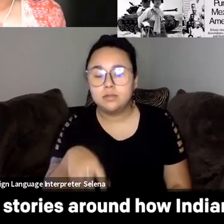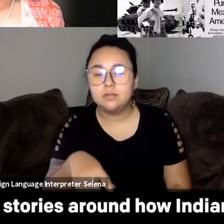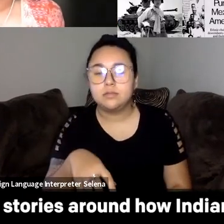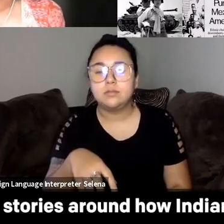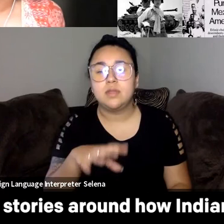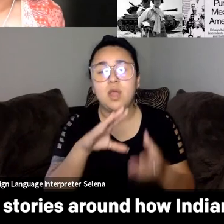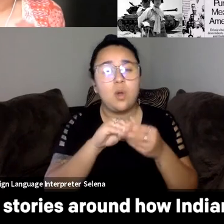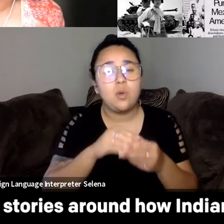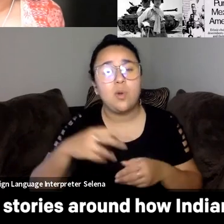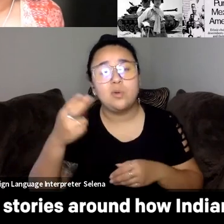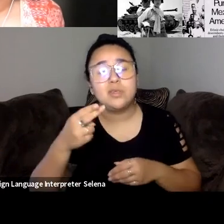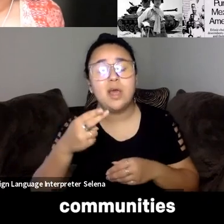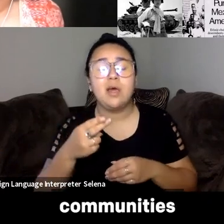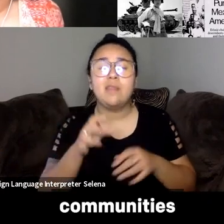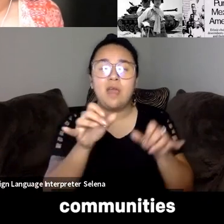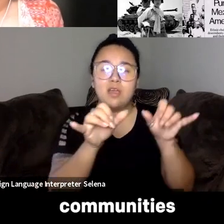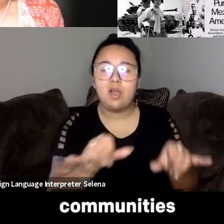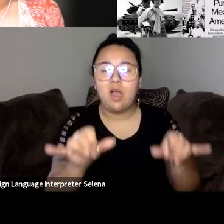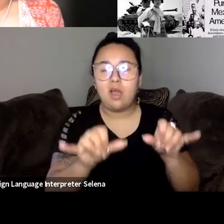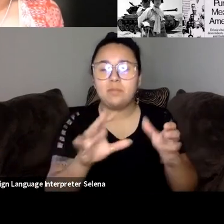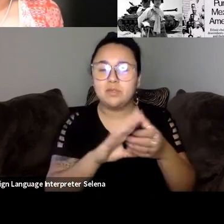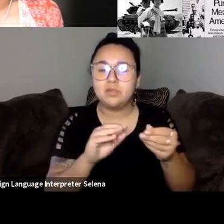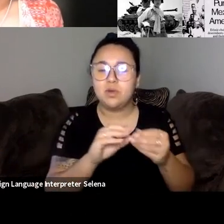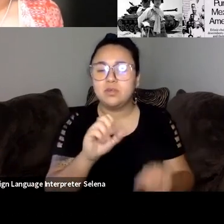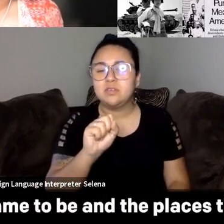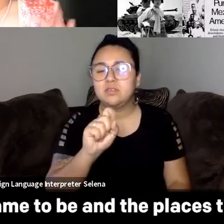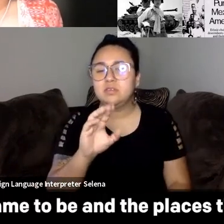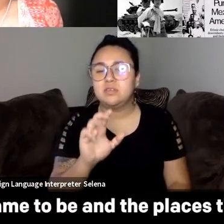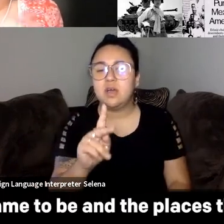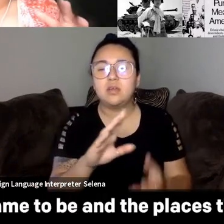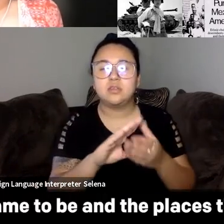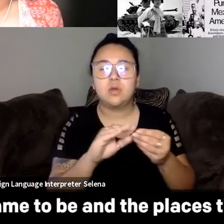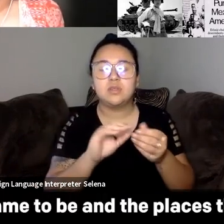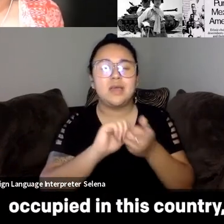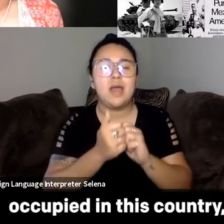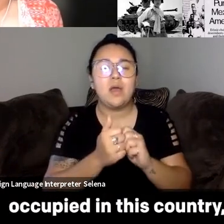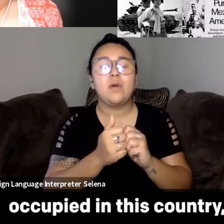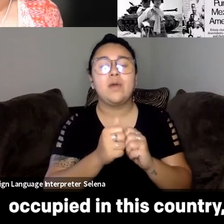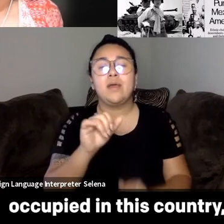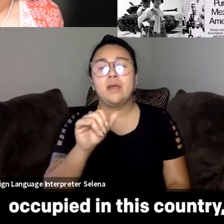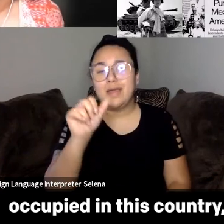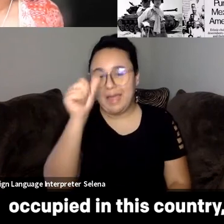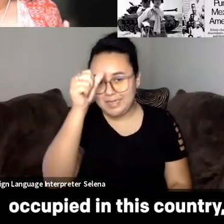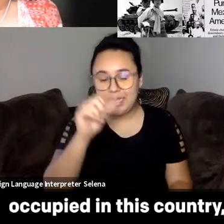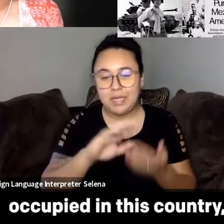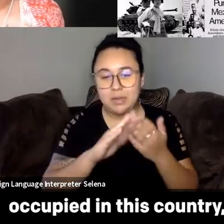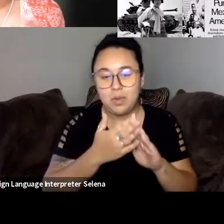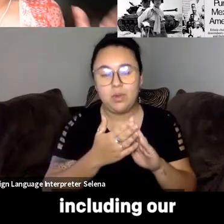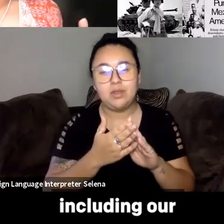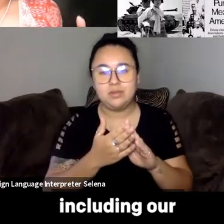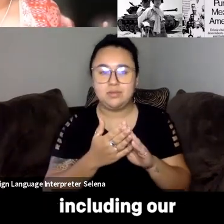stock stories around how Indian communities came to be, and the places they occupied in this